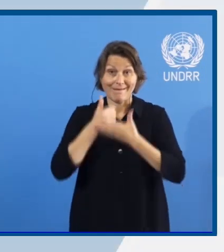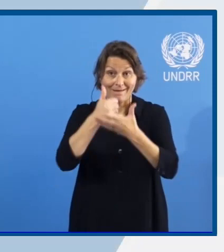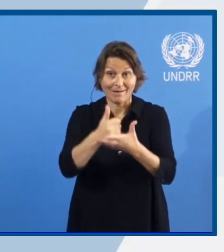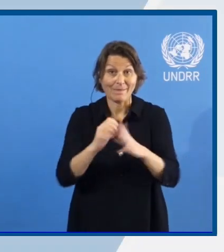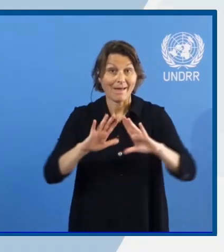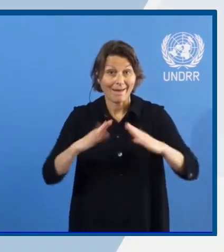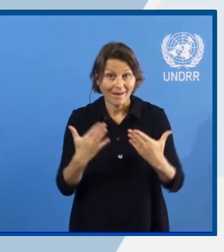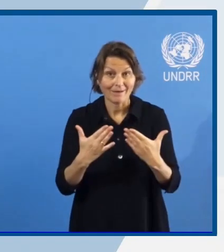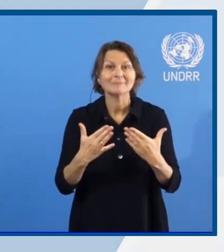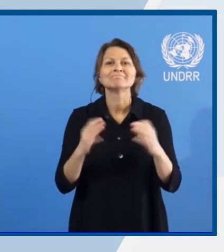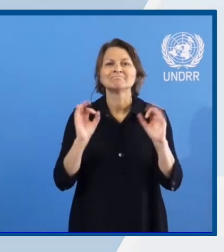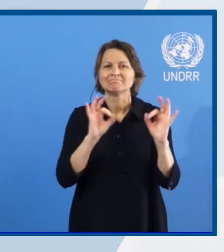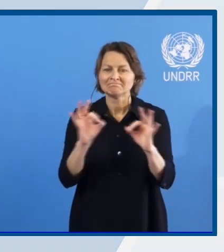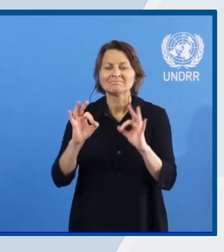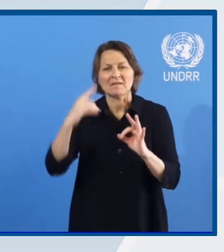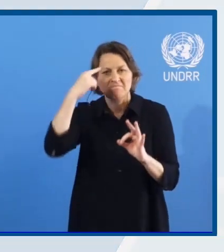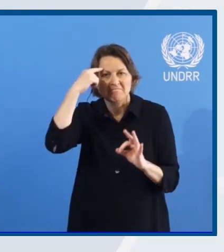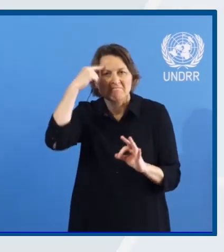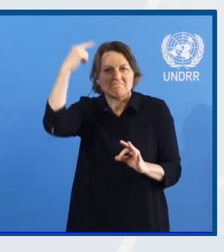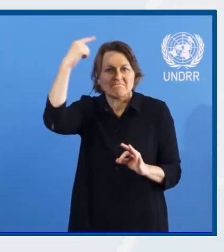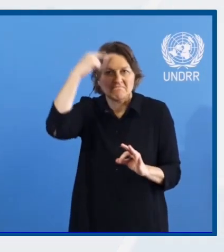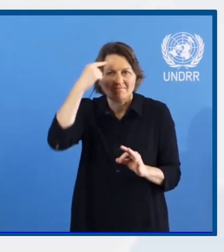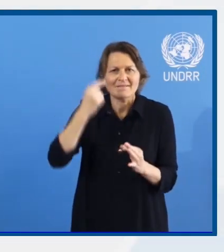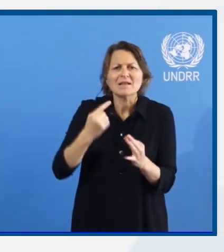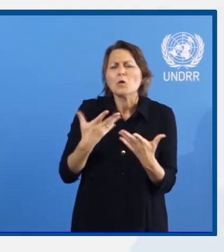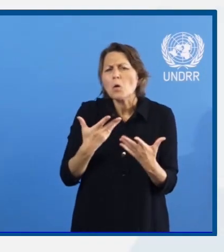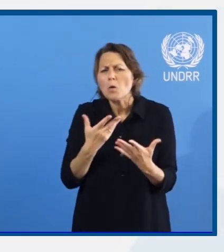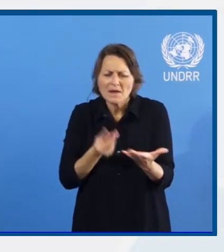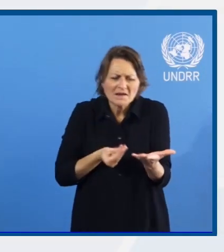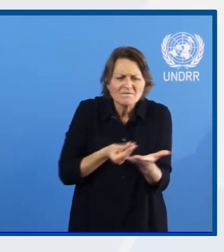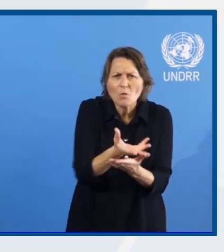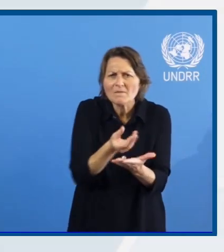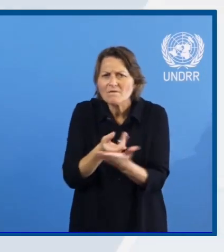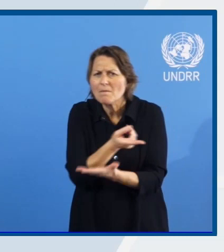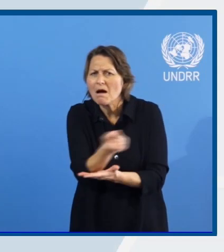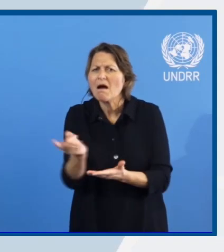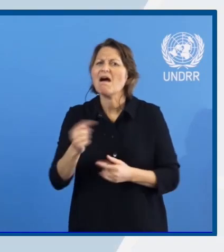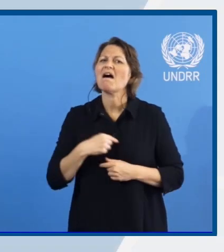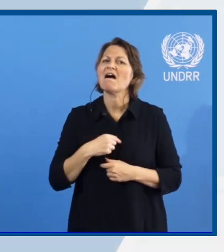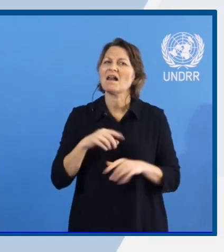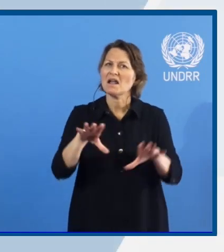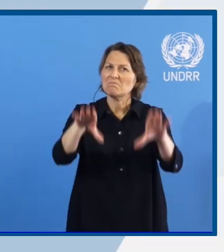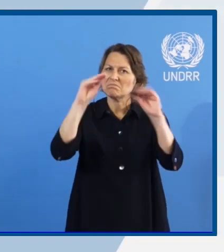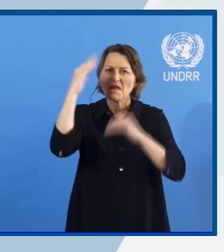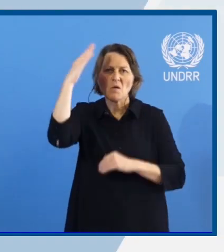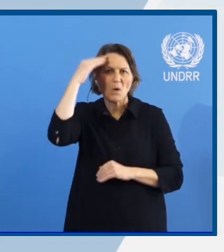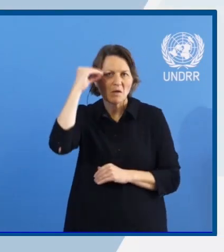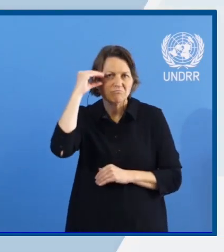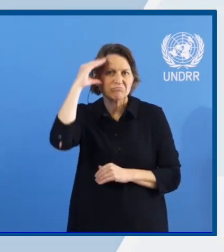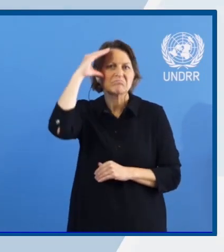to come up with information and education campaigns to reach the target